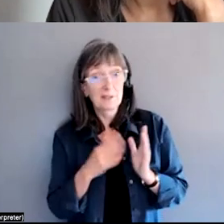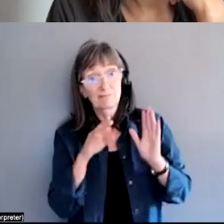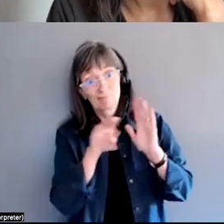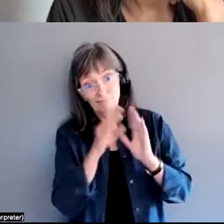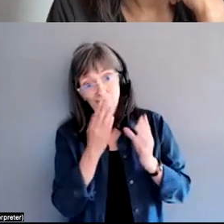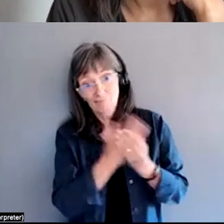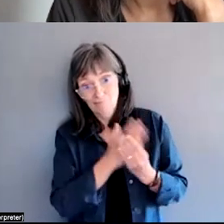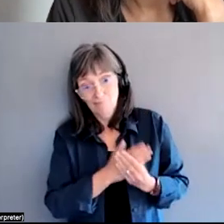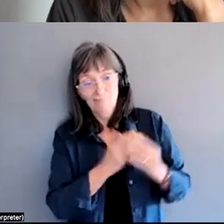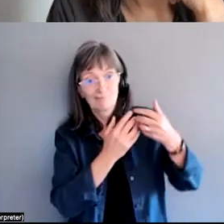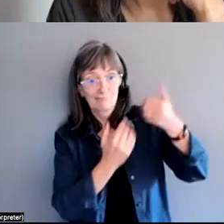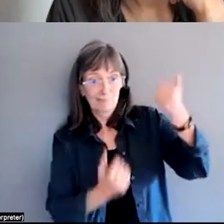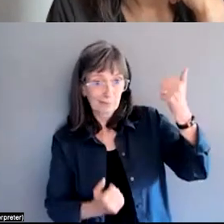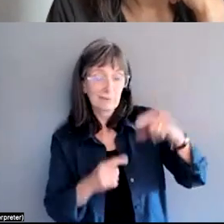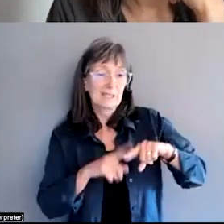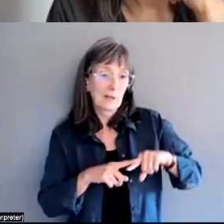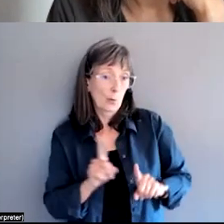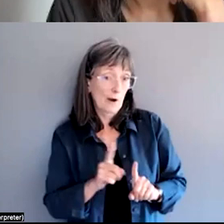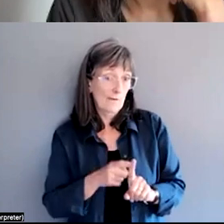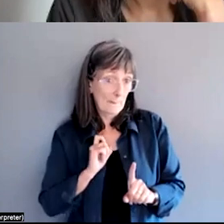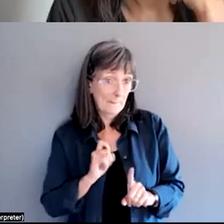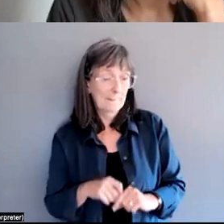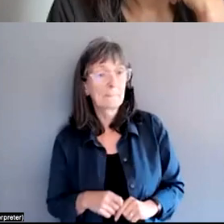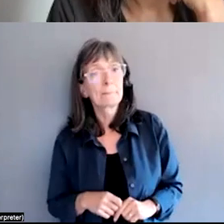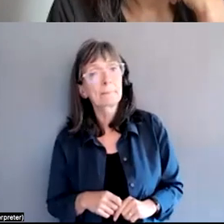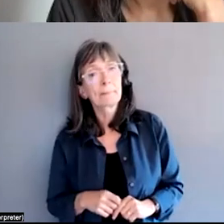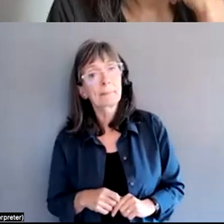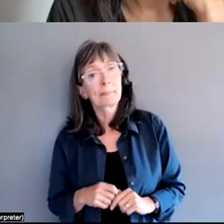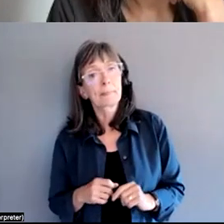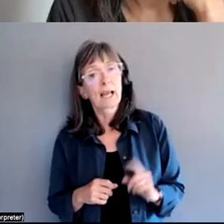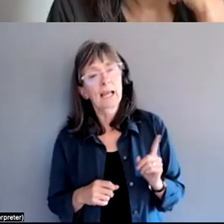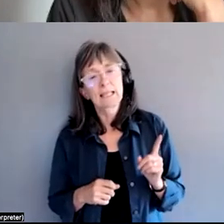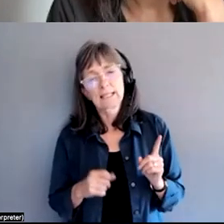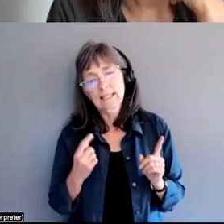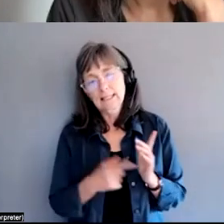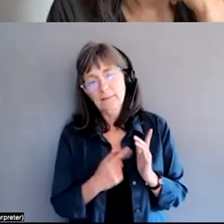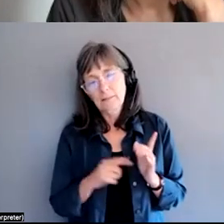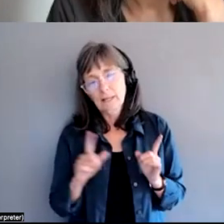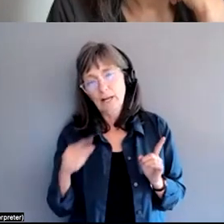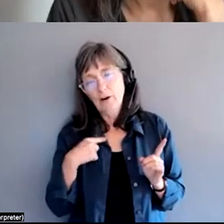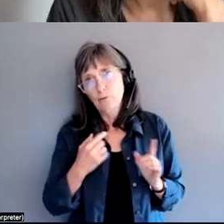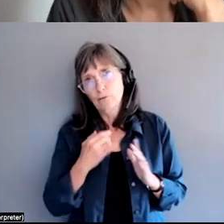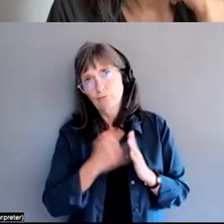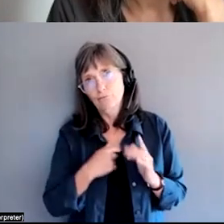different sources. And sometimes knowing I'm going to maybe be doing my own image.